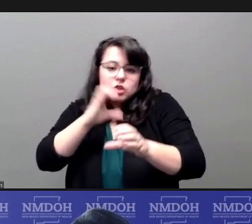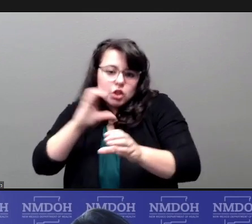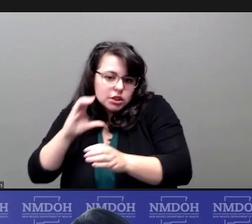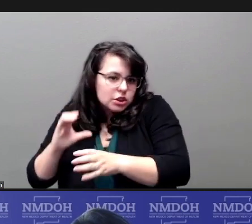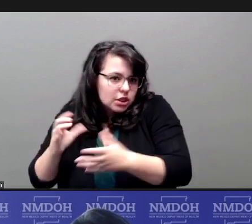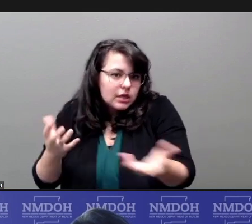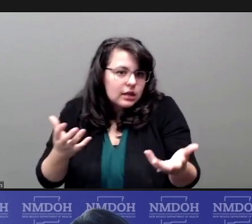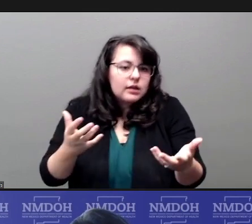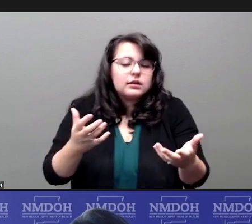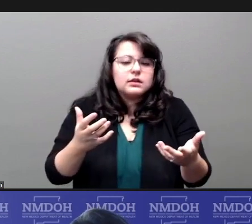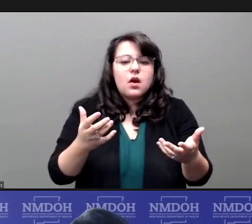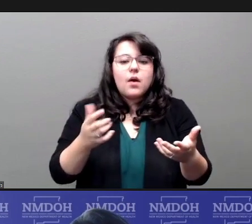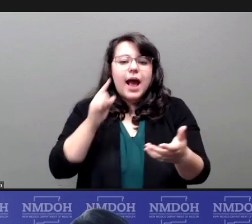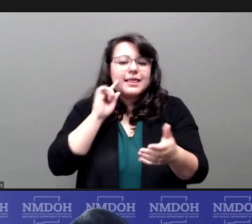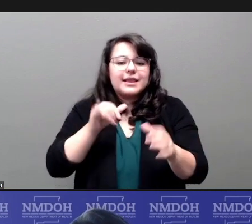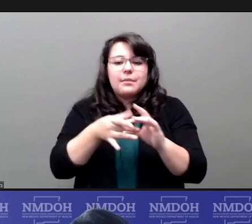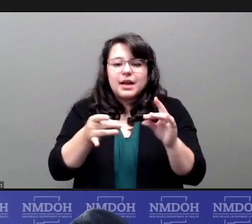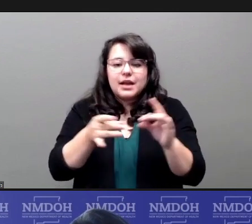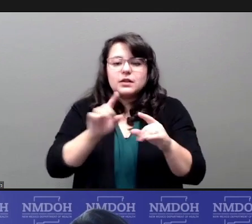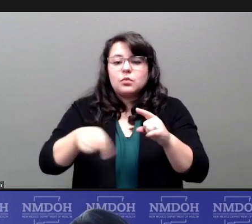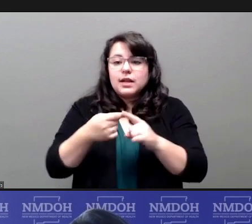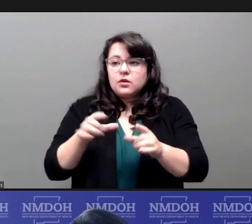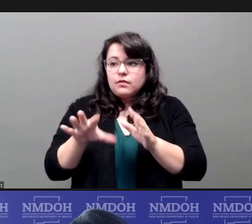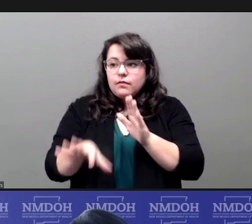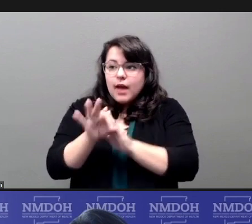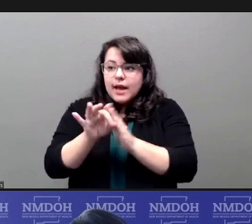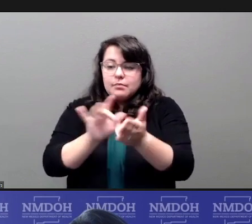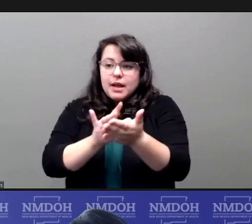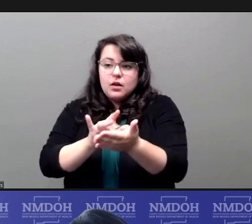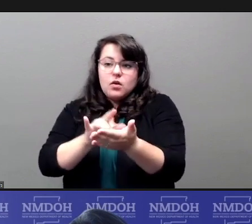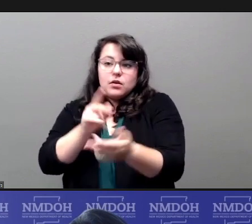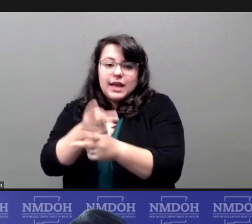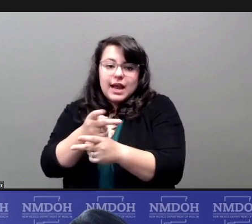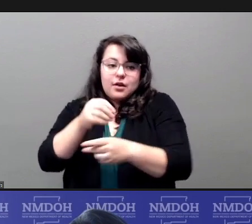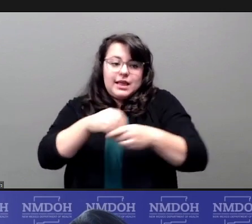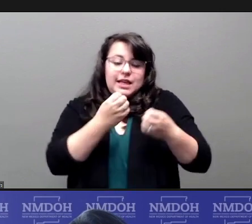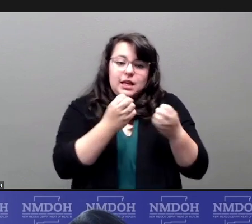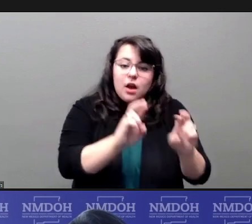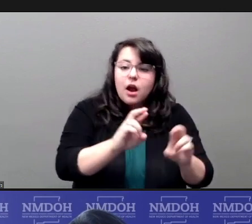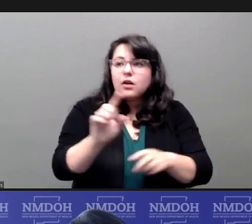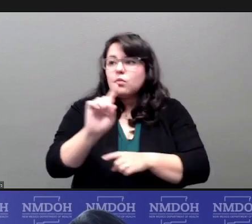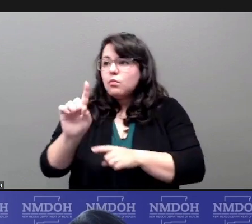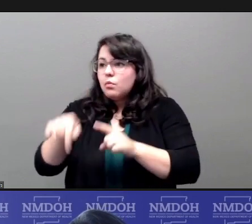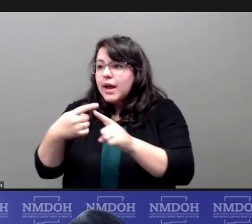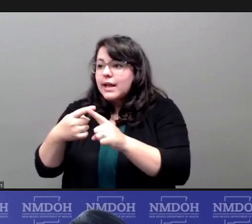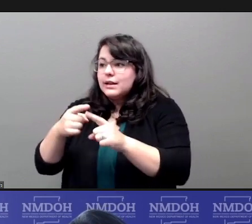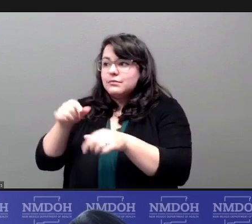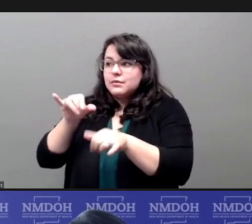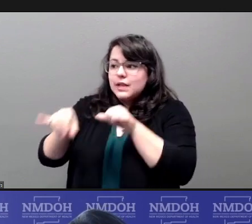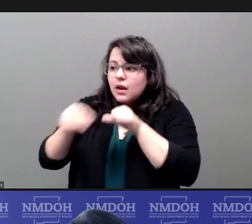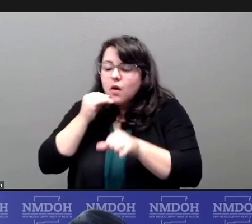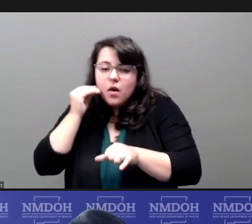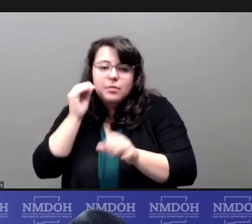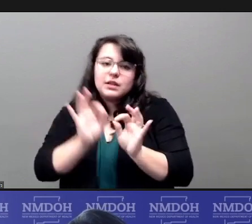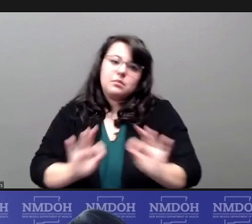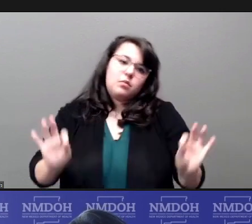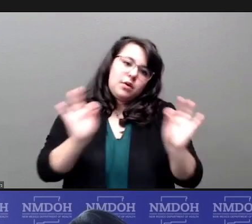on resources, when to seek medical care in our emergency rooms, urgent care, and when to stay home is really, really important.